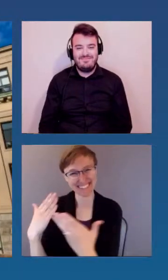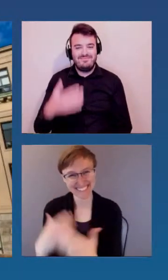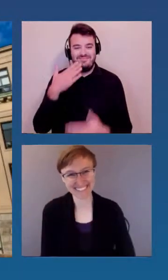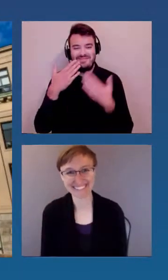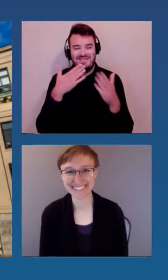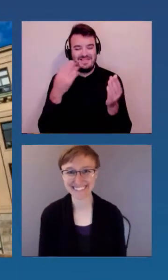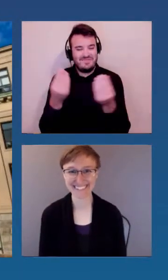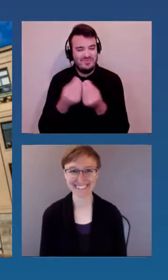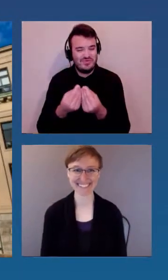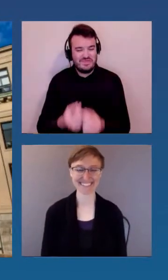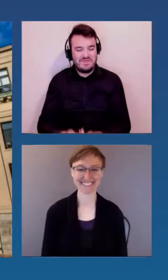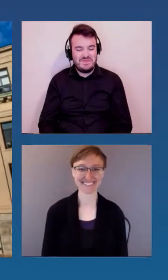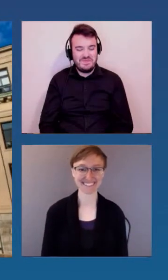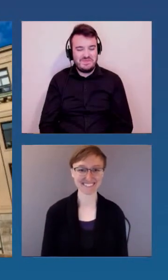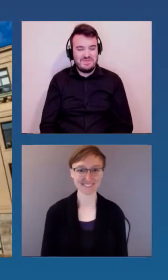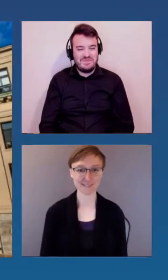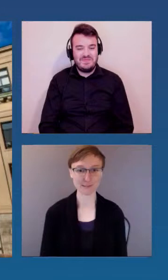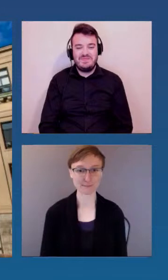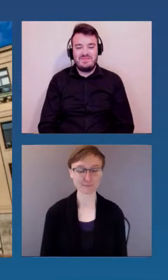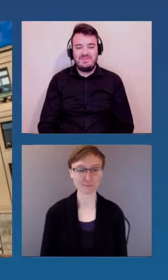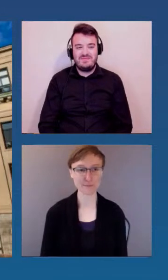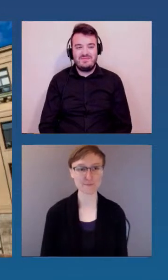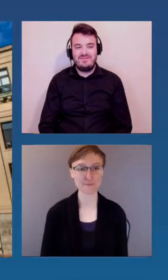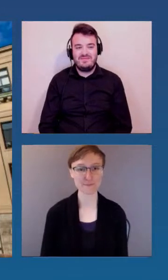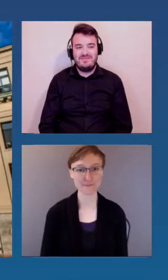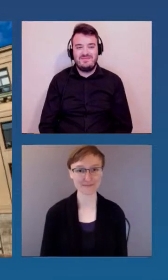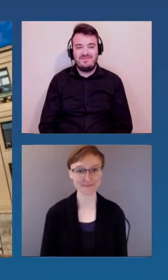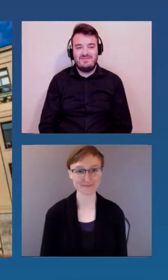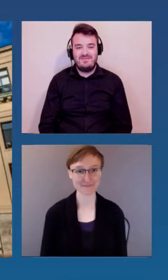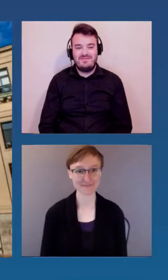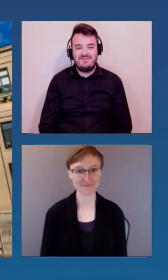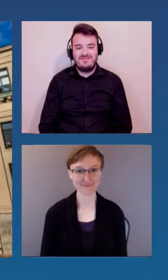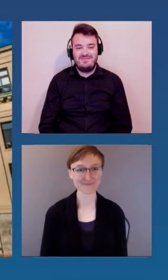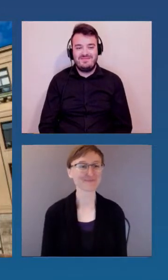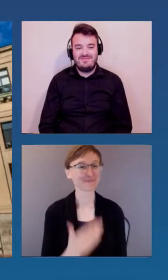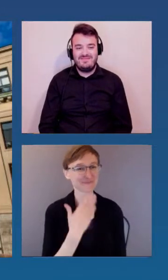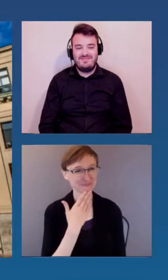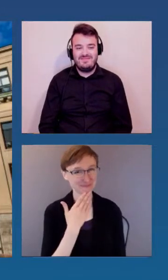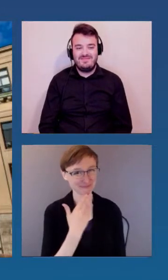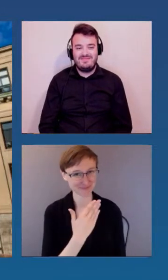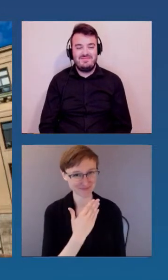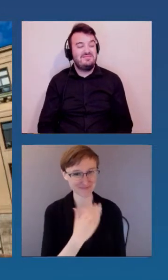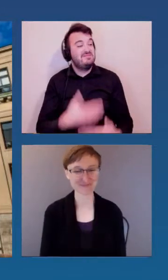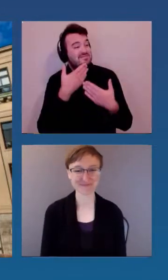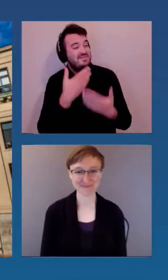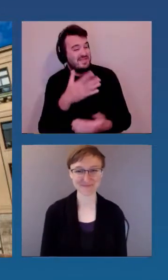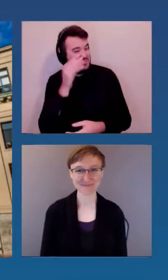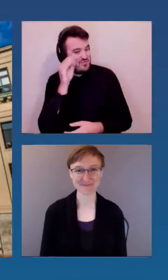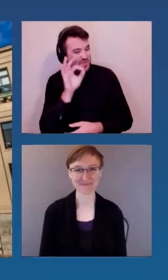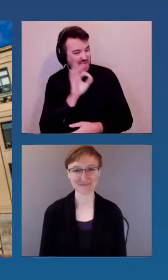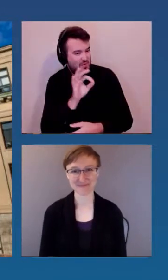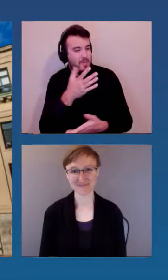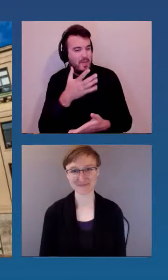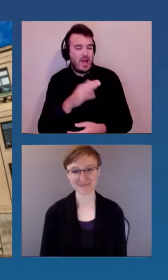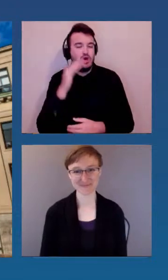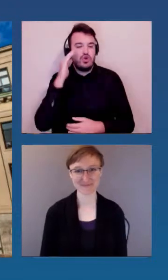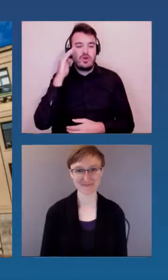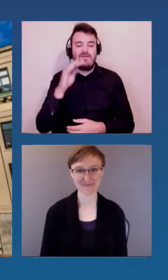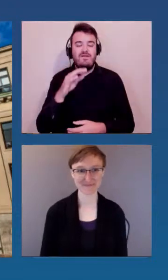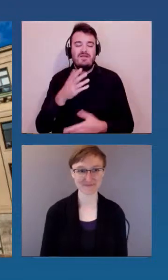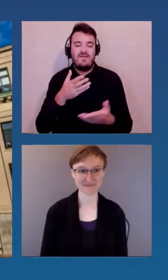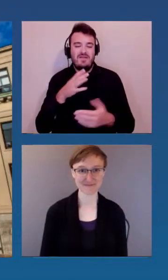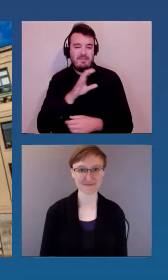that help will always be available for COVID-19 and for their mental health on our campus. As